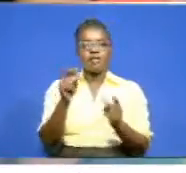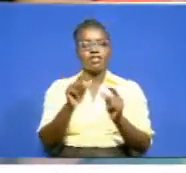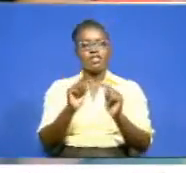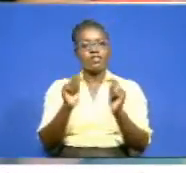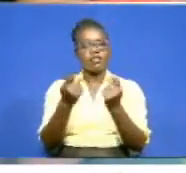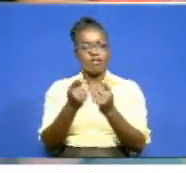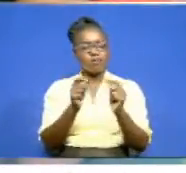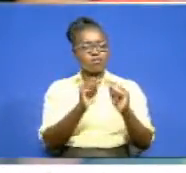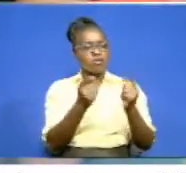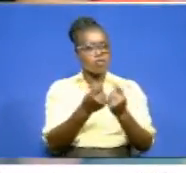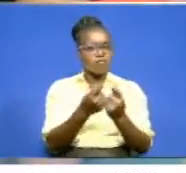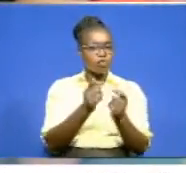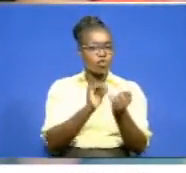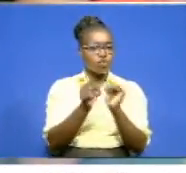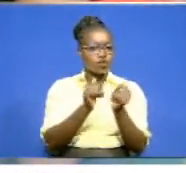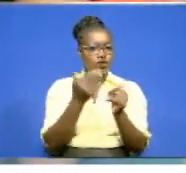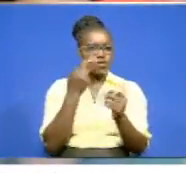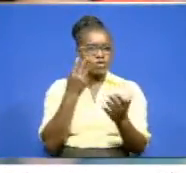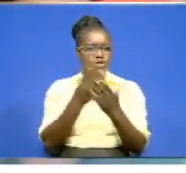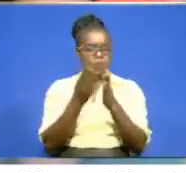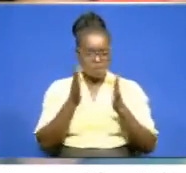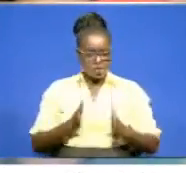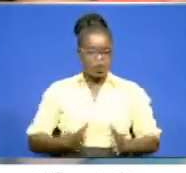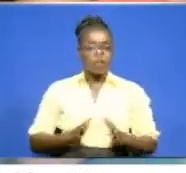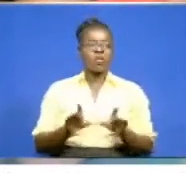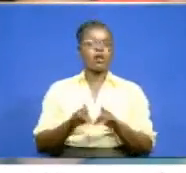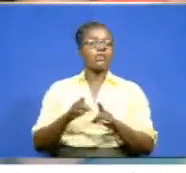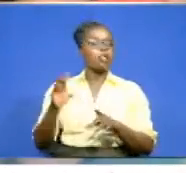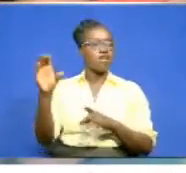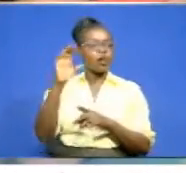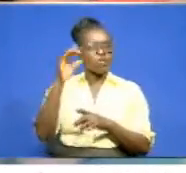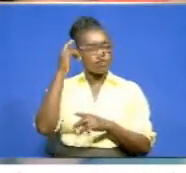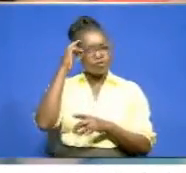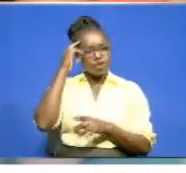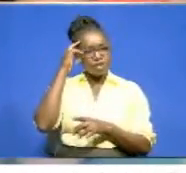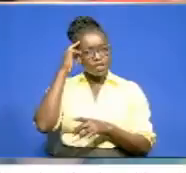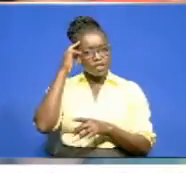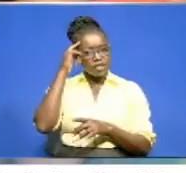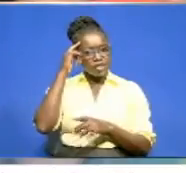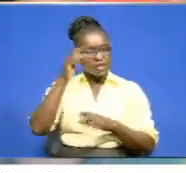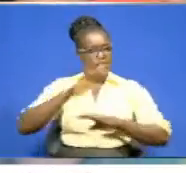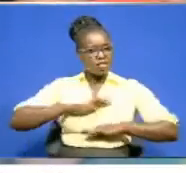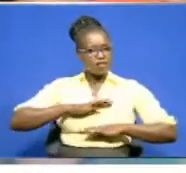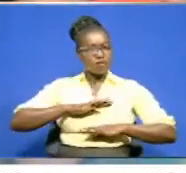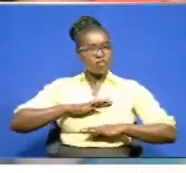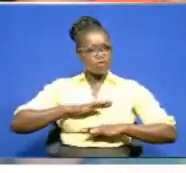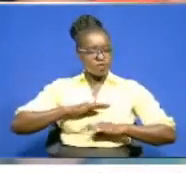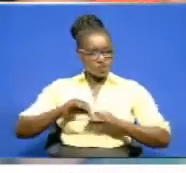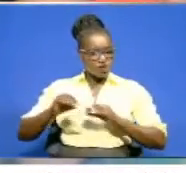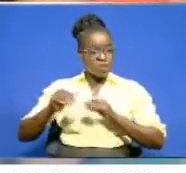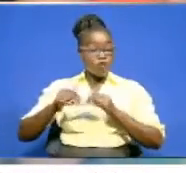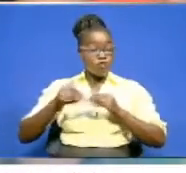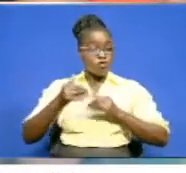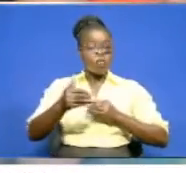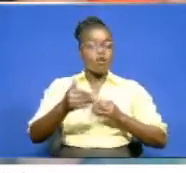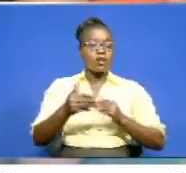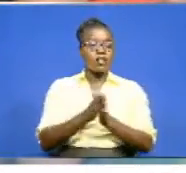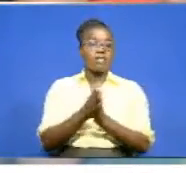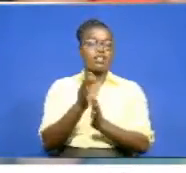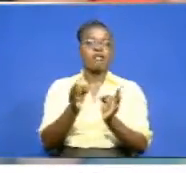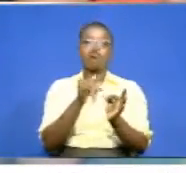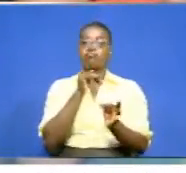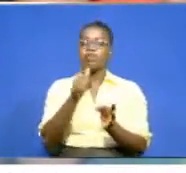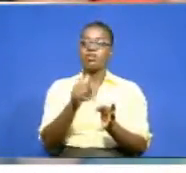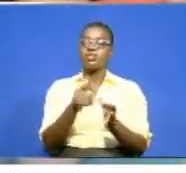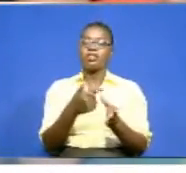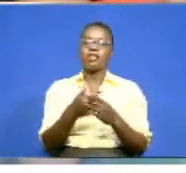the competition that you witness personally as a coach, do you think that that is sufficient moving forward? And if not,